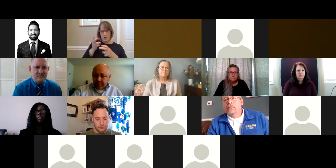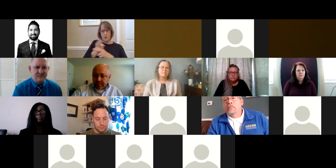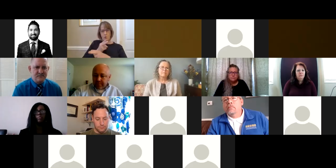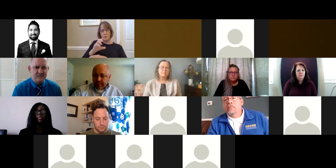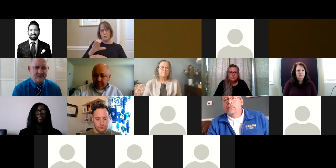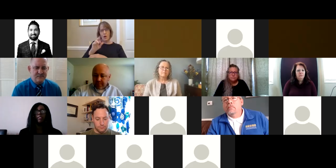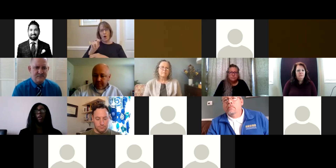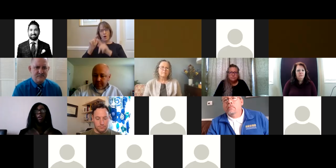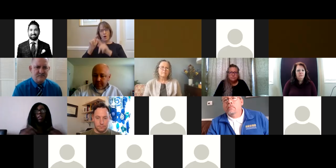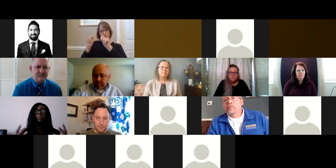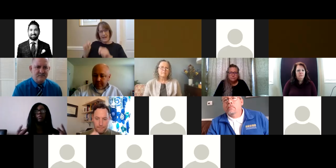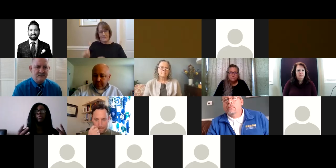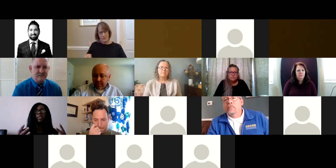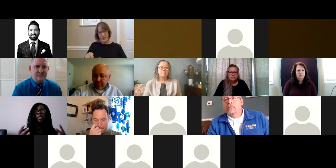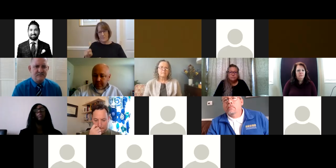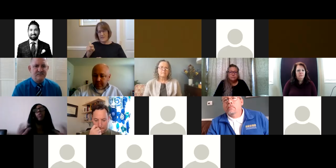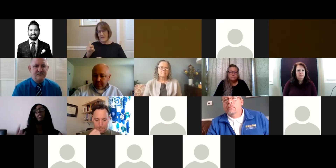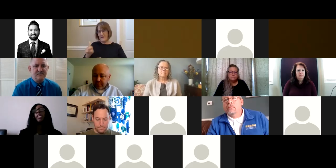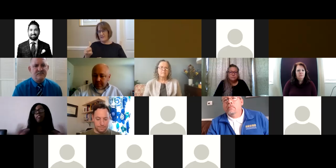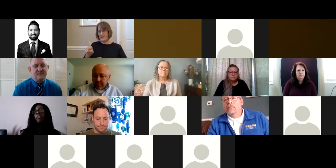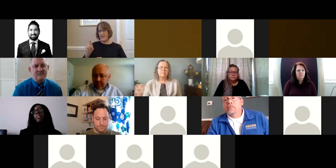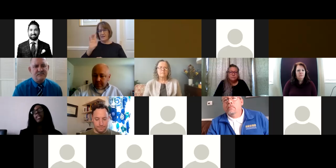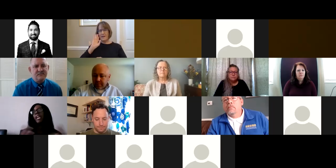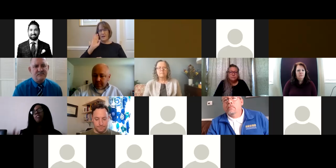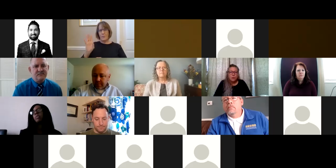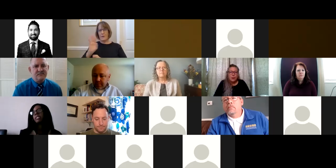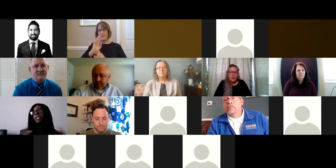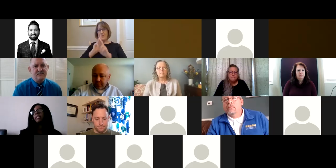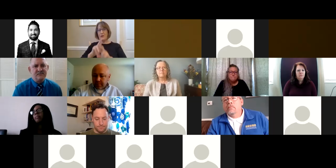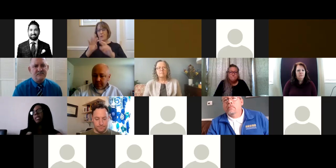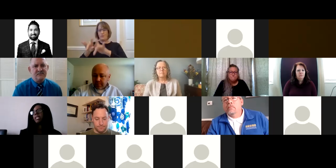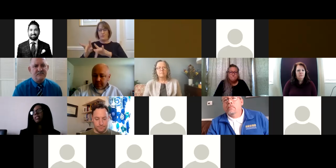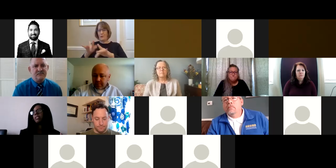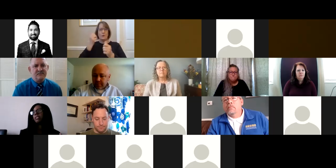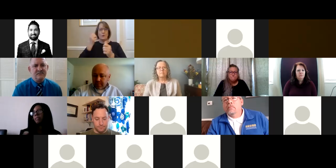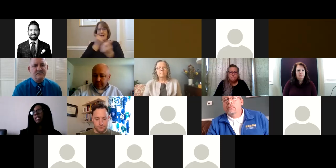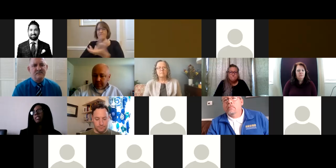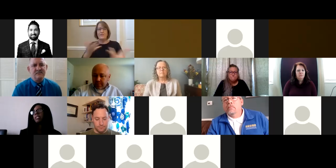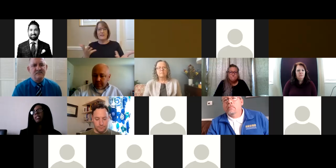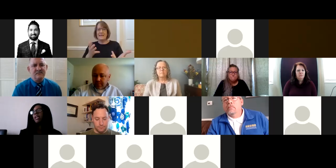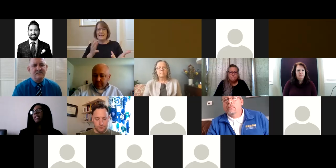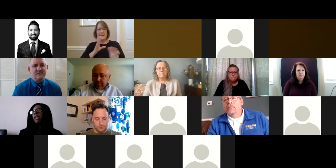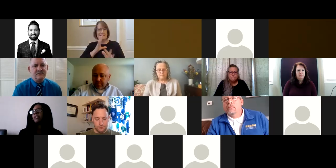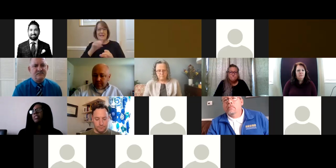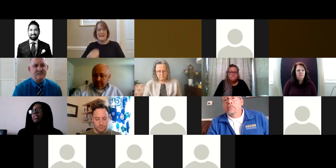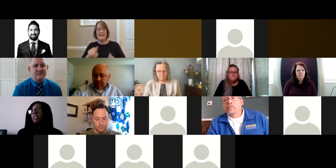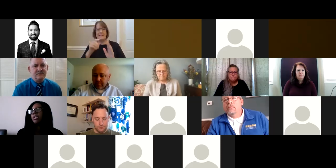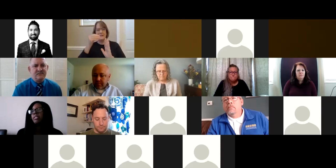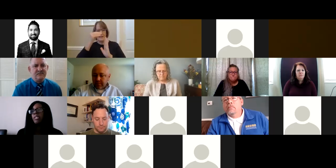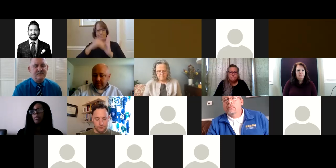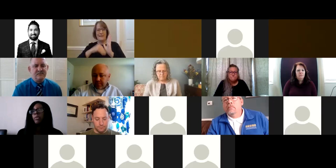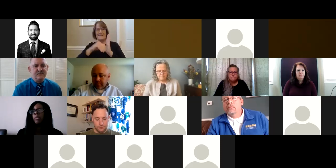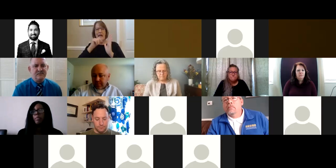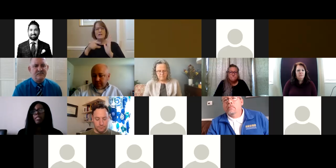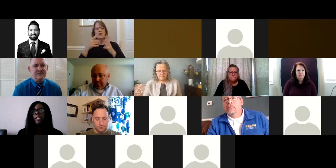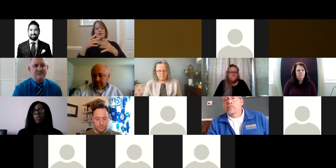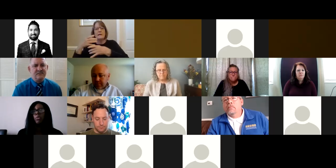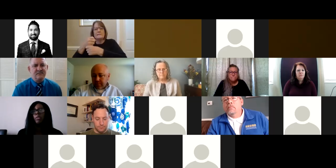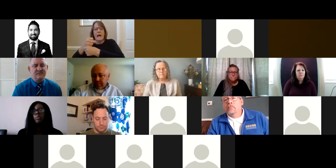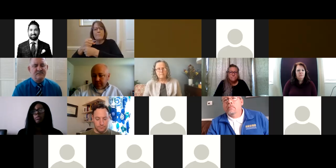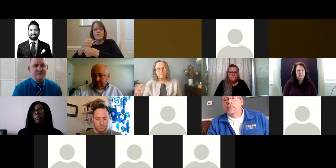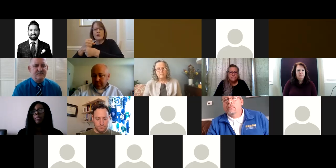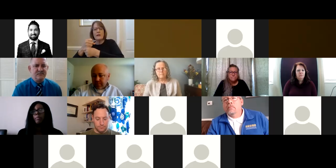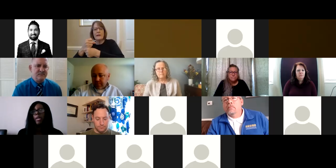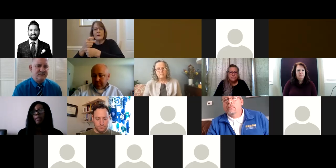know, gets all, it'll report everything everyone said in the minutes, not just a summary, and we missed out